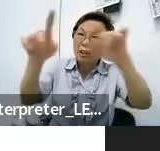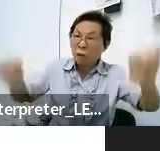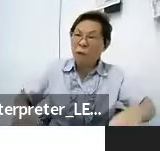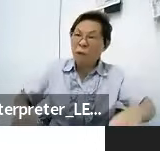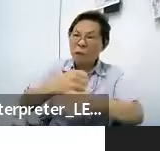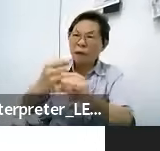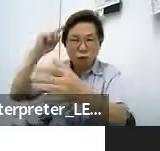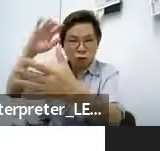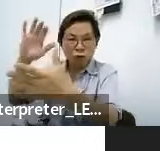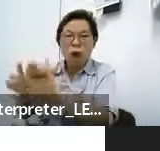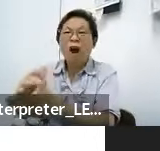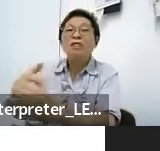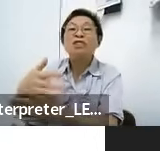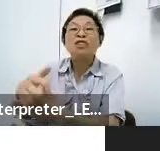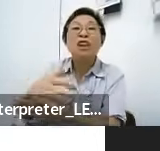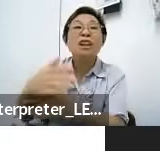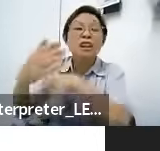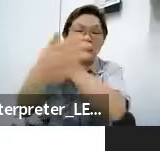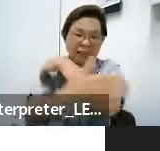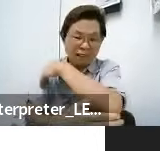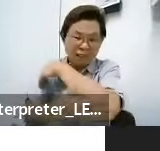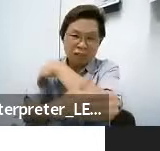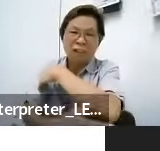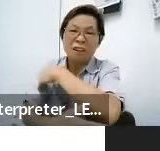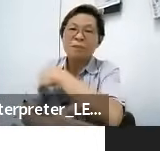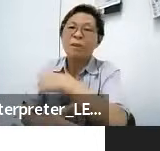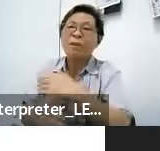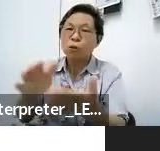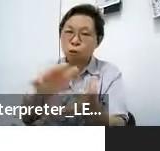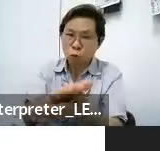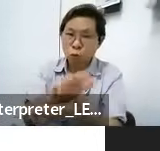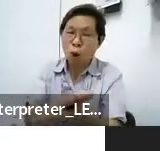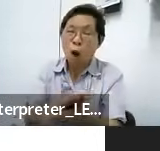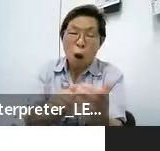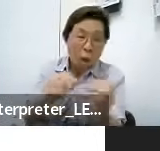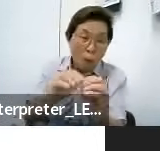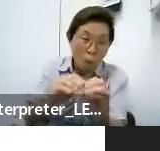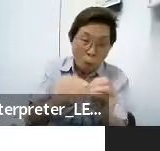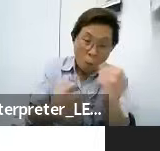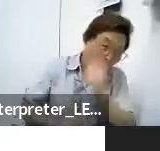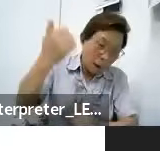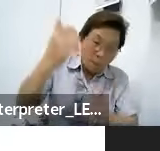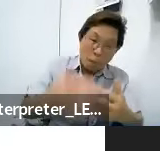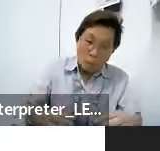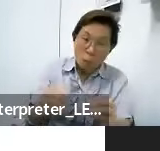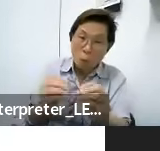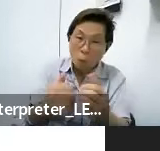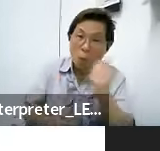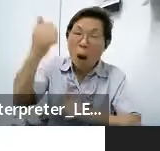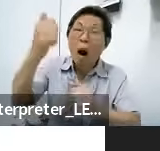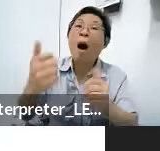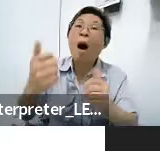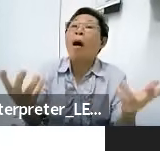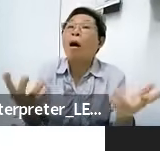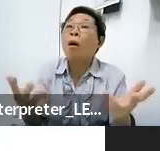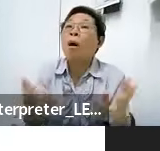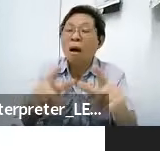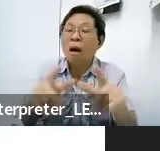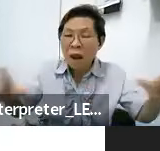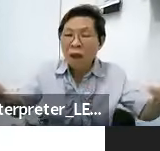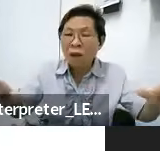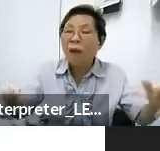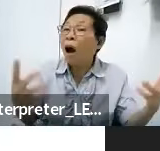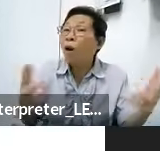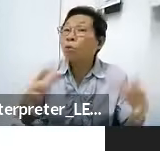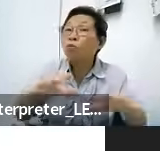information sharing about countries and institutions. But more importantly, how do we have the language of instructions, and what should we be doing about national